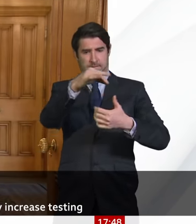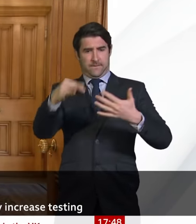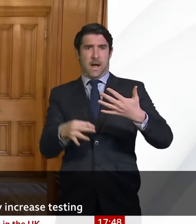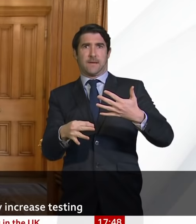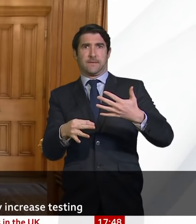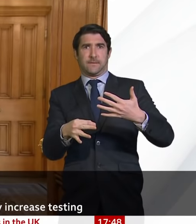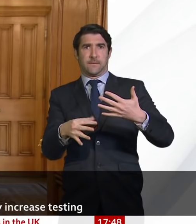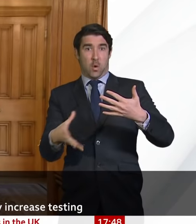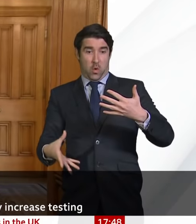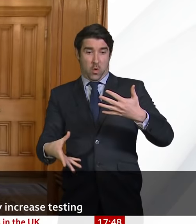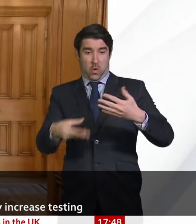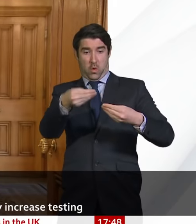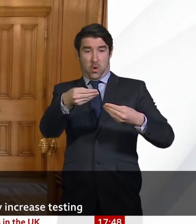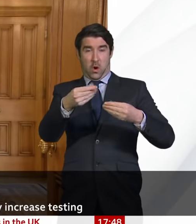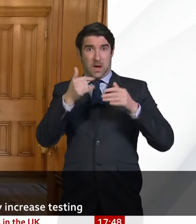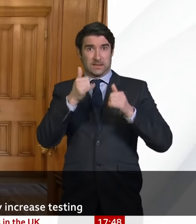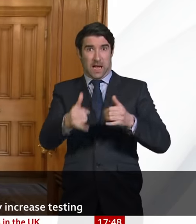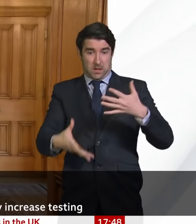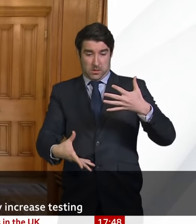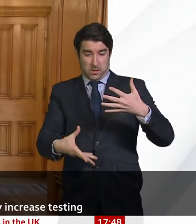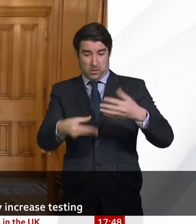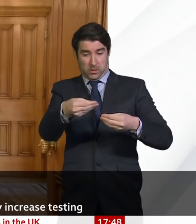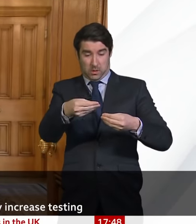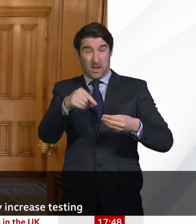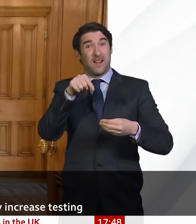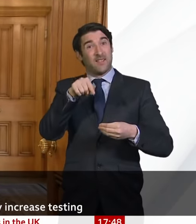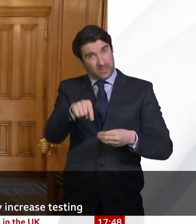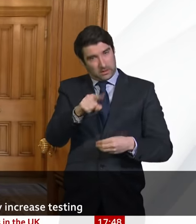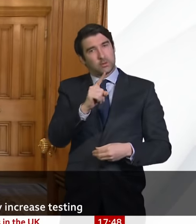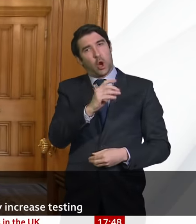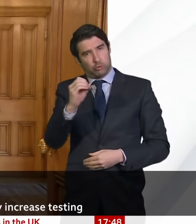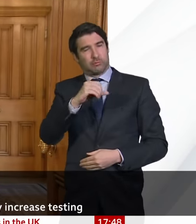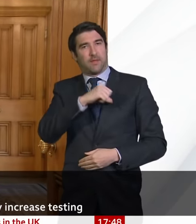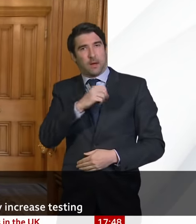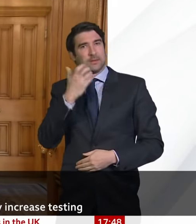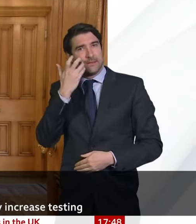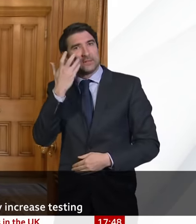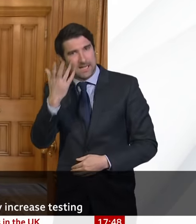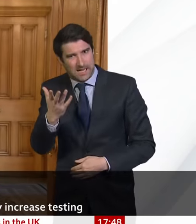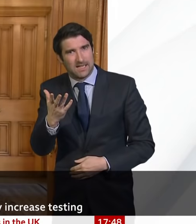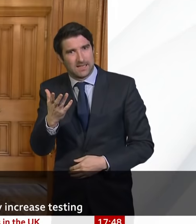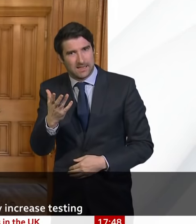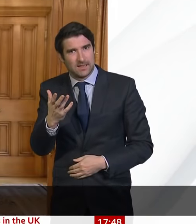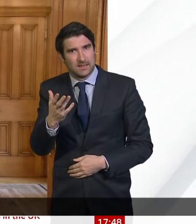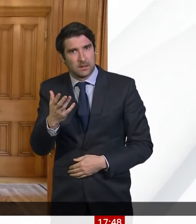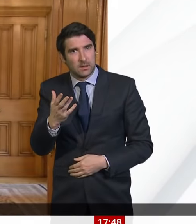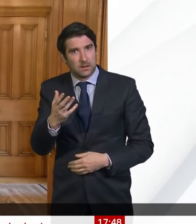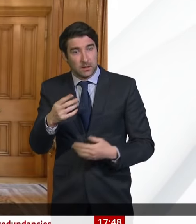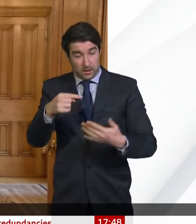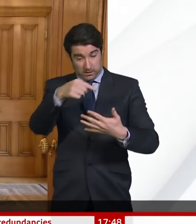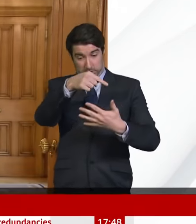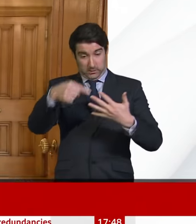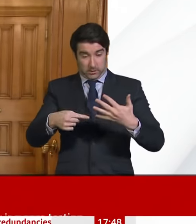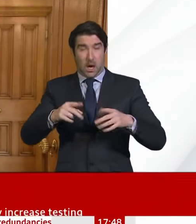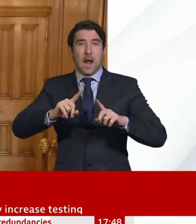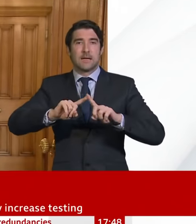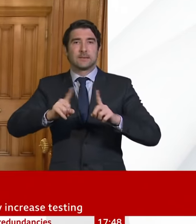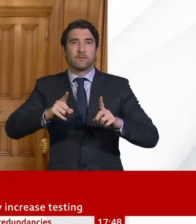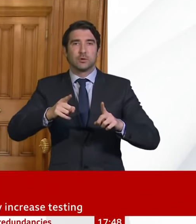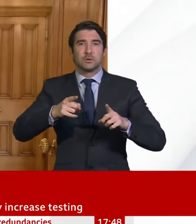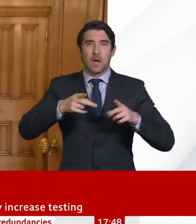antibody tests that we're working on and testing comes good, then of course that will be great news. But we will